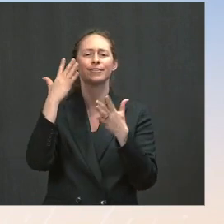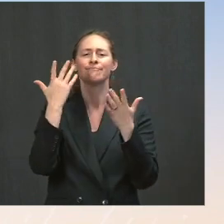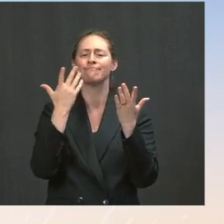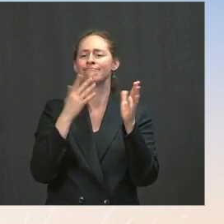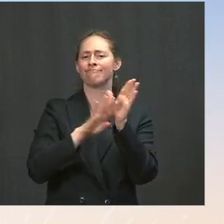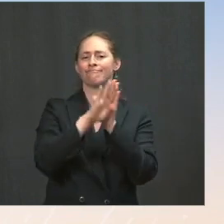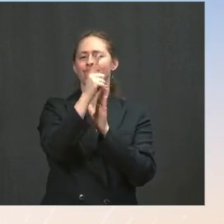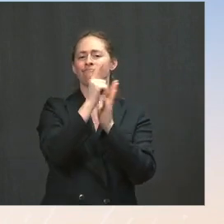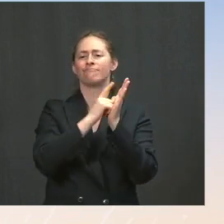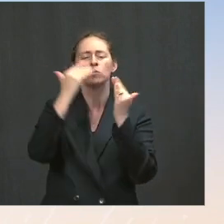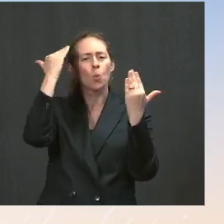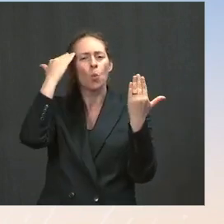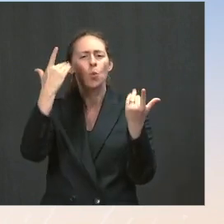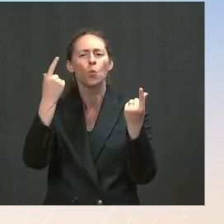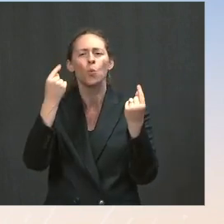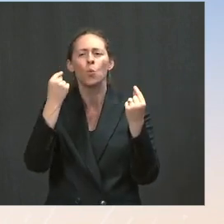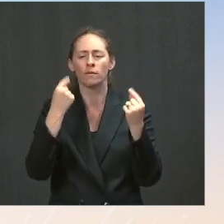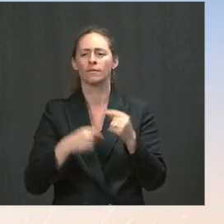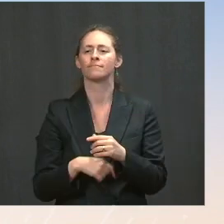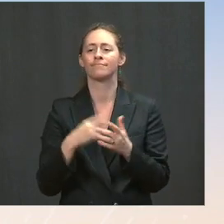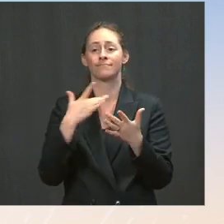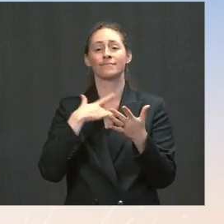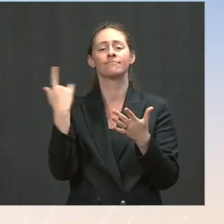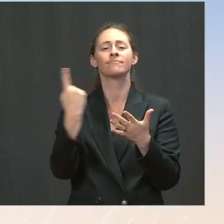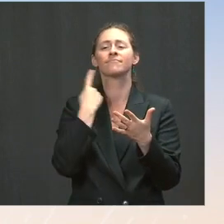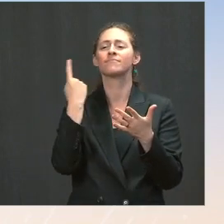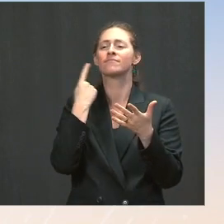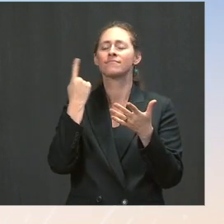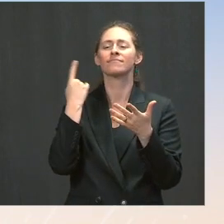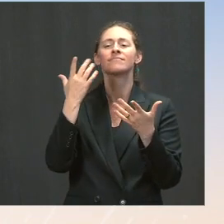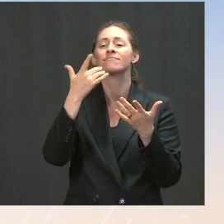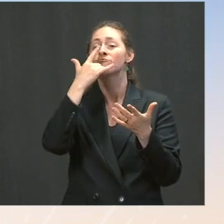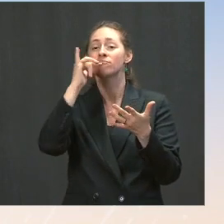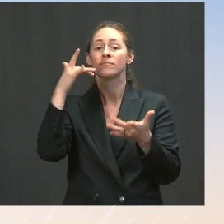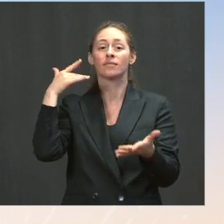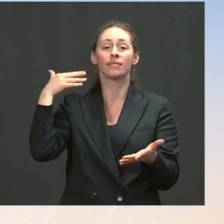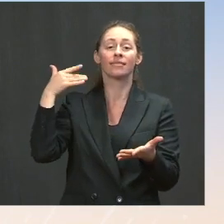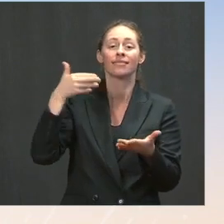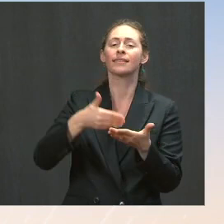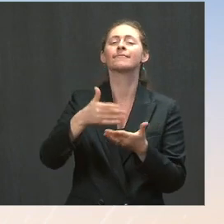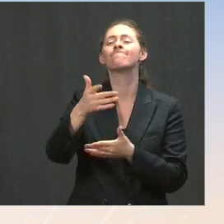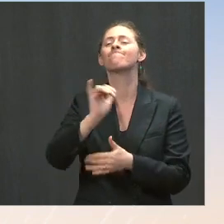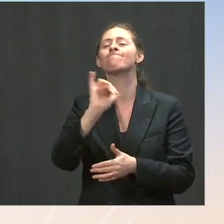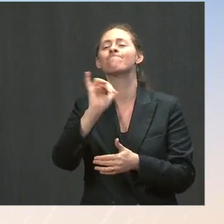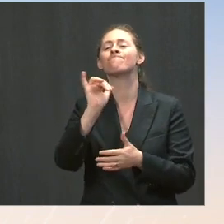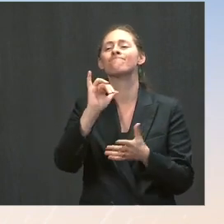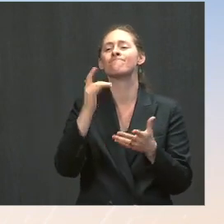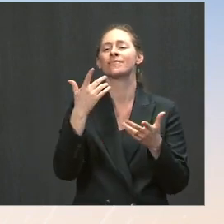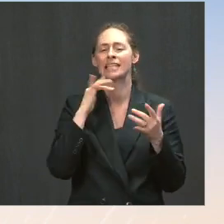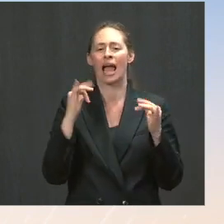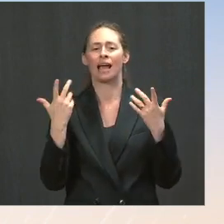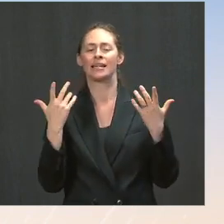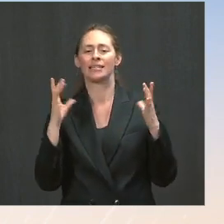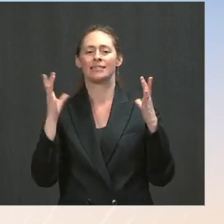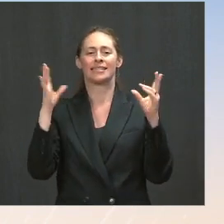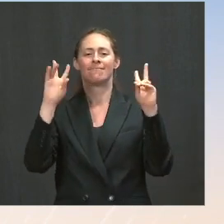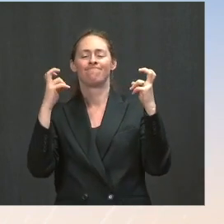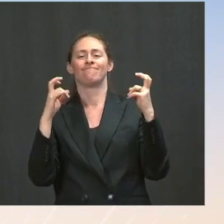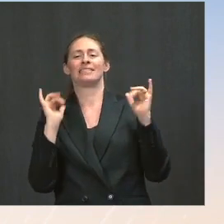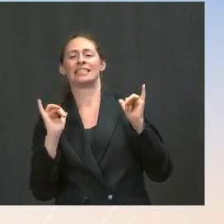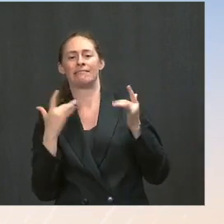tail end when you have some of the trickiest discussions. But they again